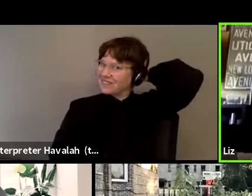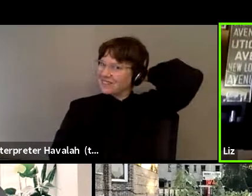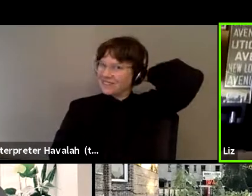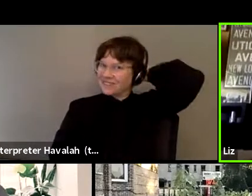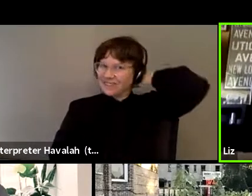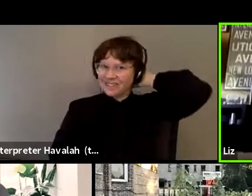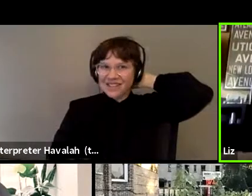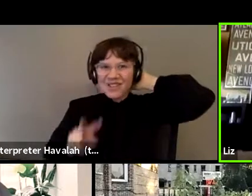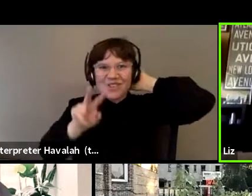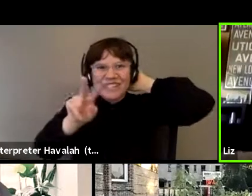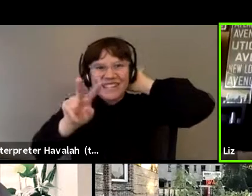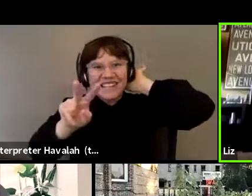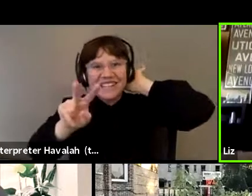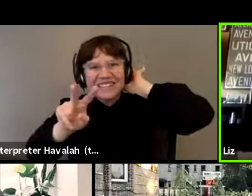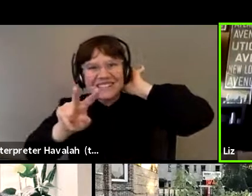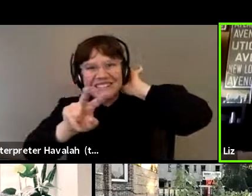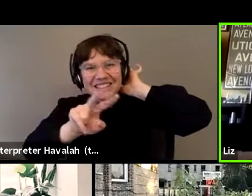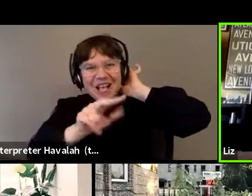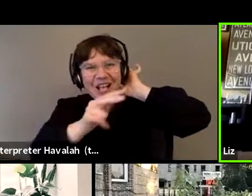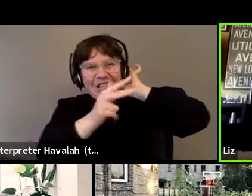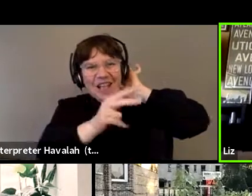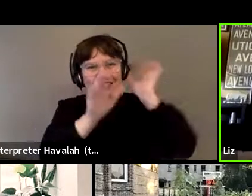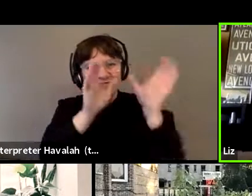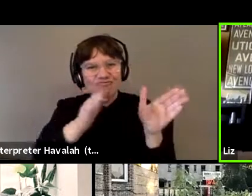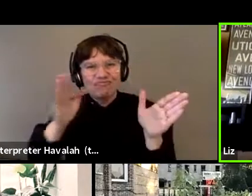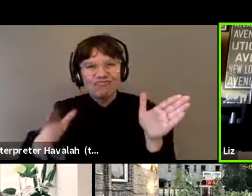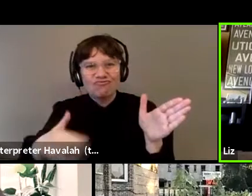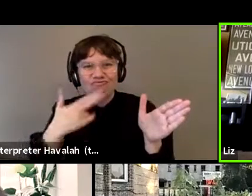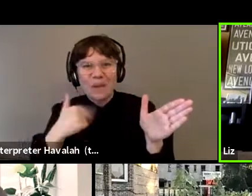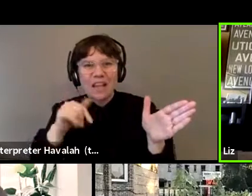here, these are mini fridges.